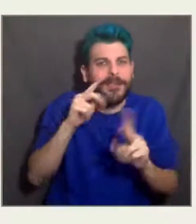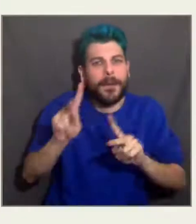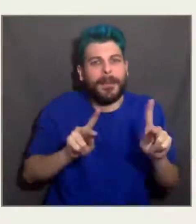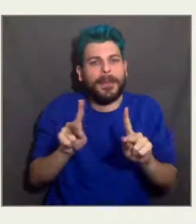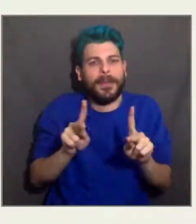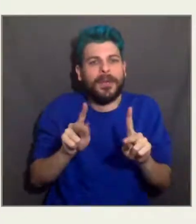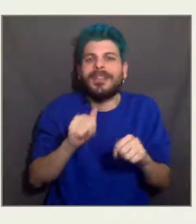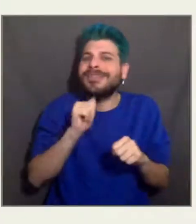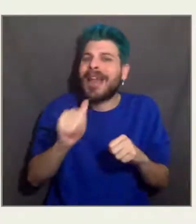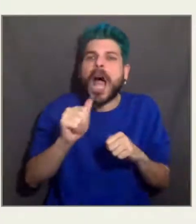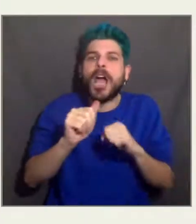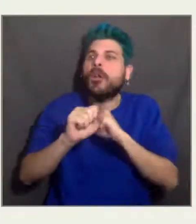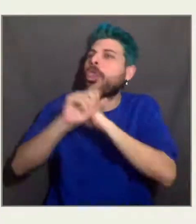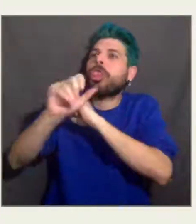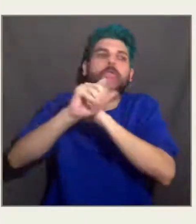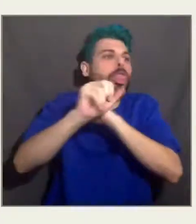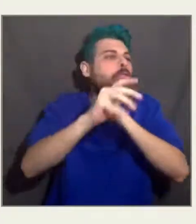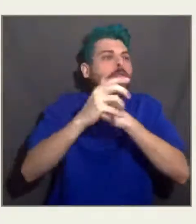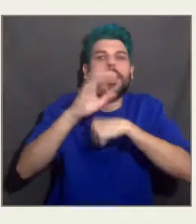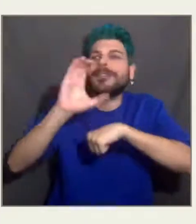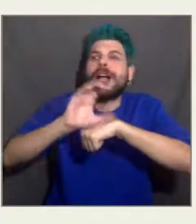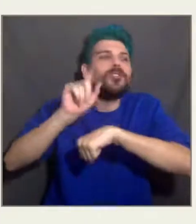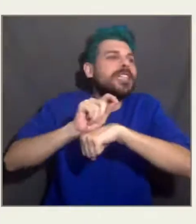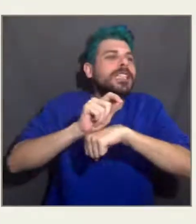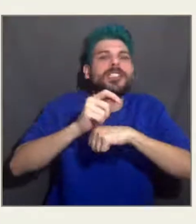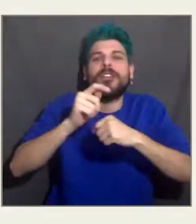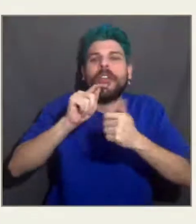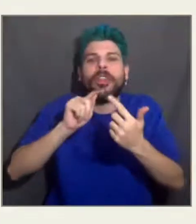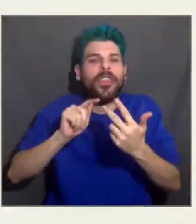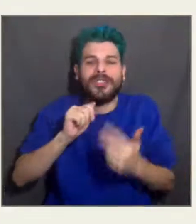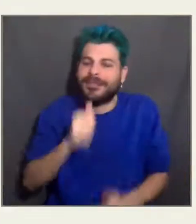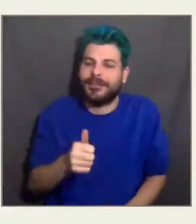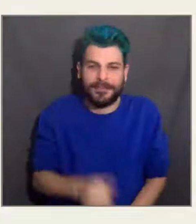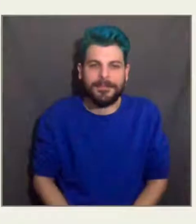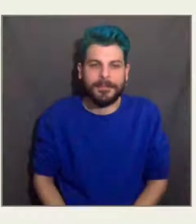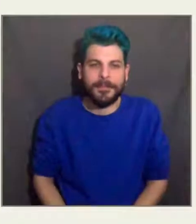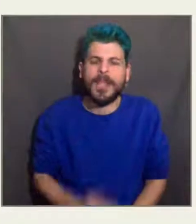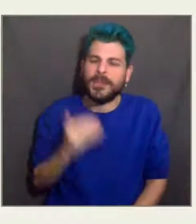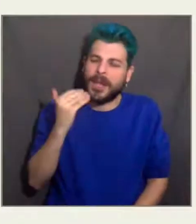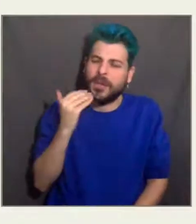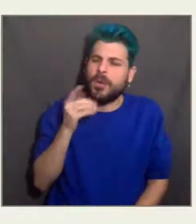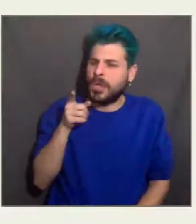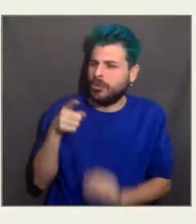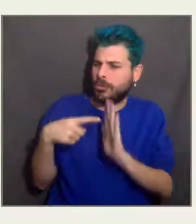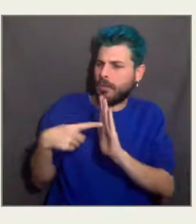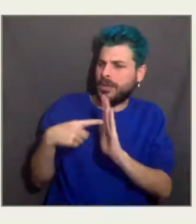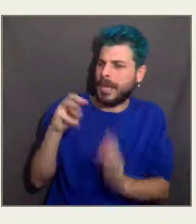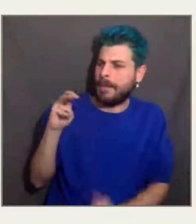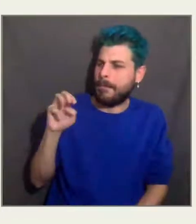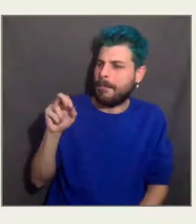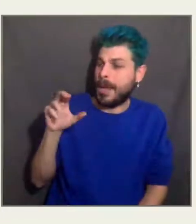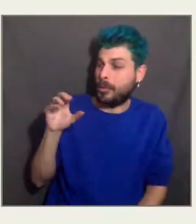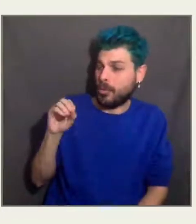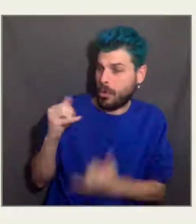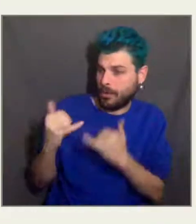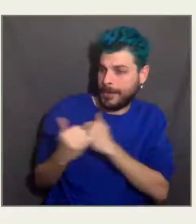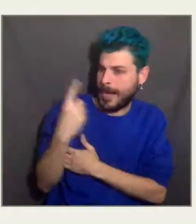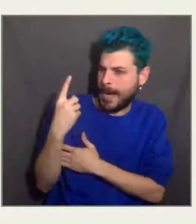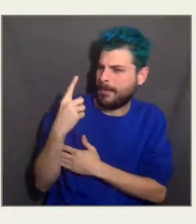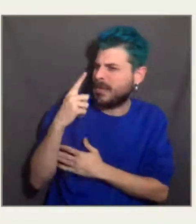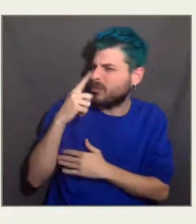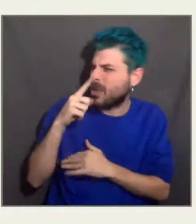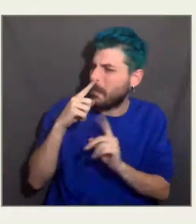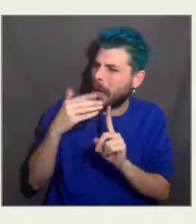political consultants. And I know you're only speaking for Metro today, but could you maybe share a little bit about on the garbage issue and